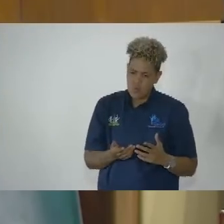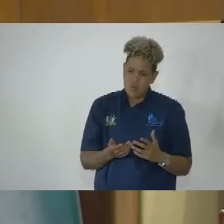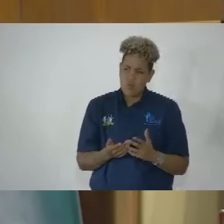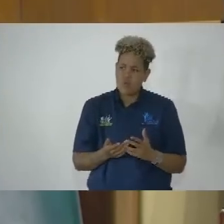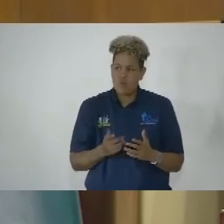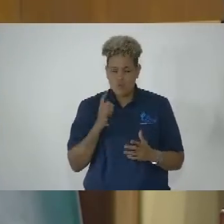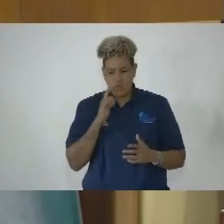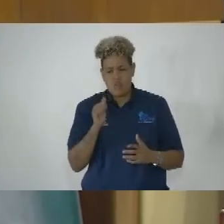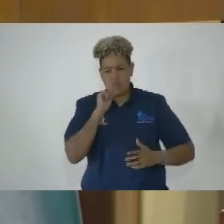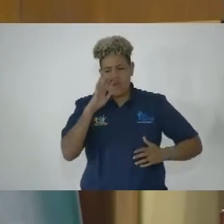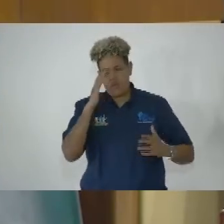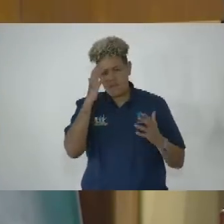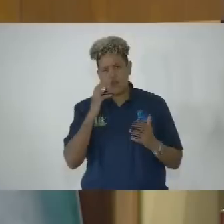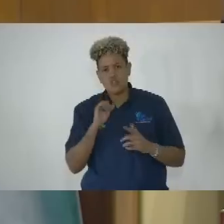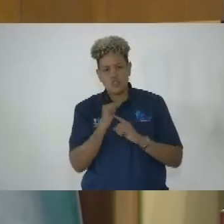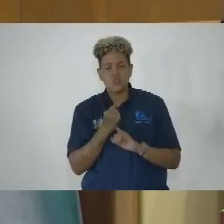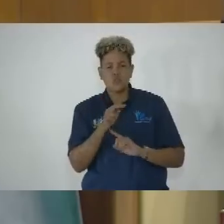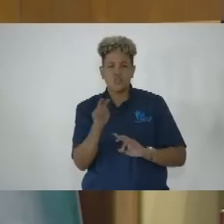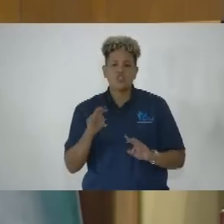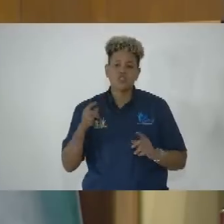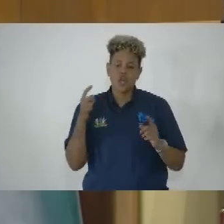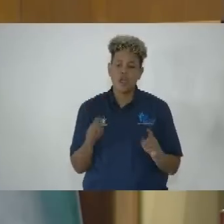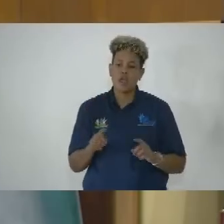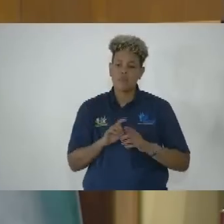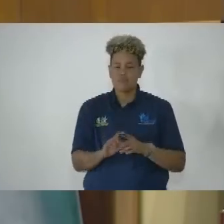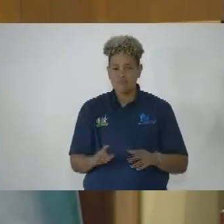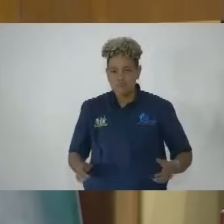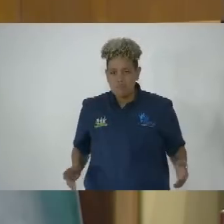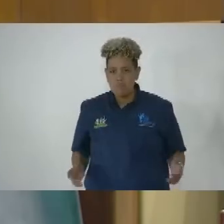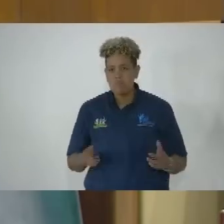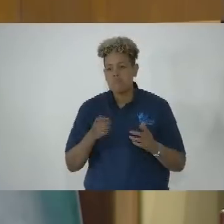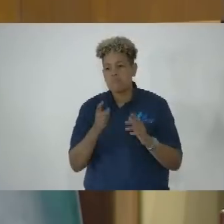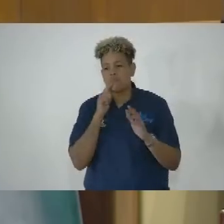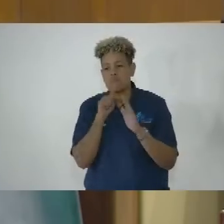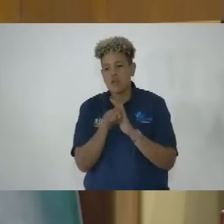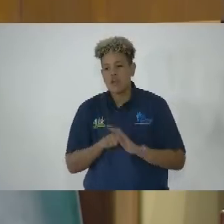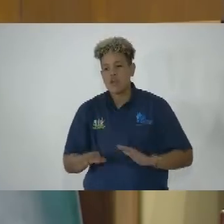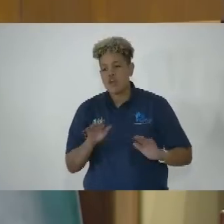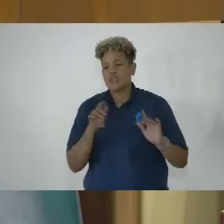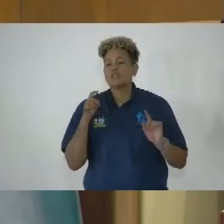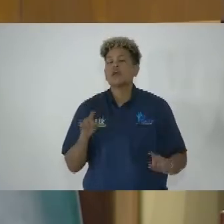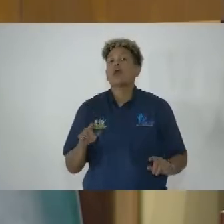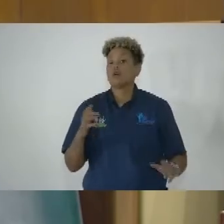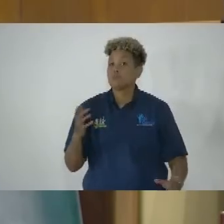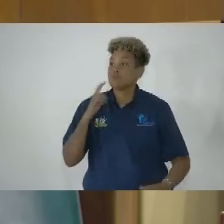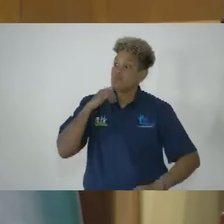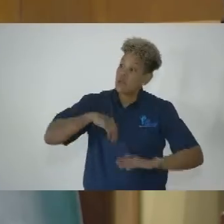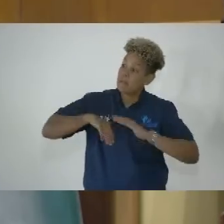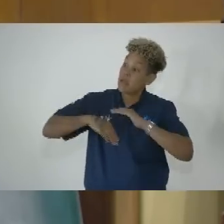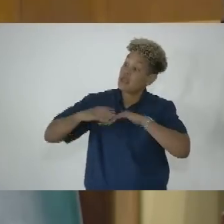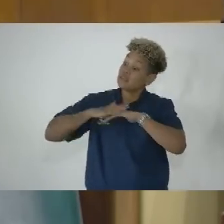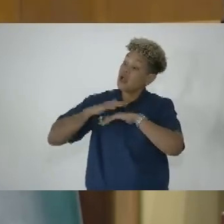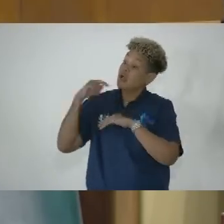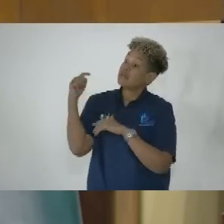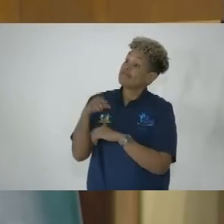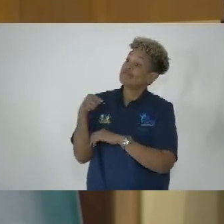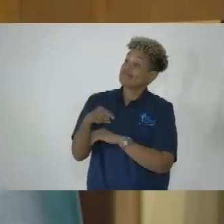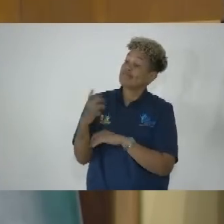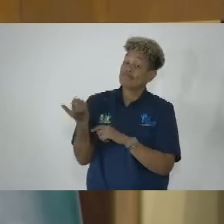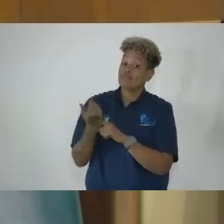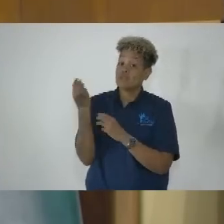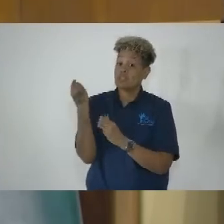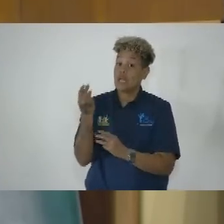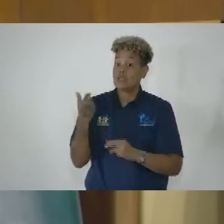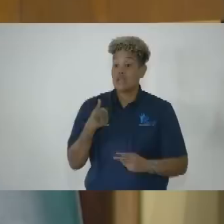the unfortunate situation of murders. And based on data that